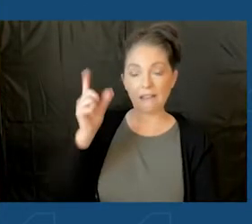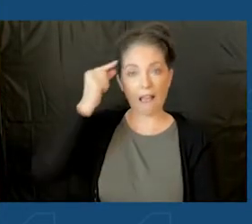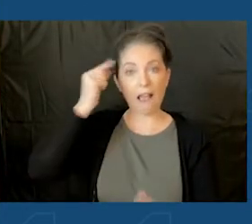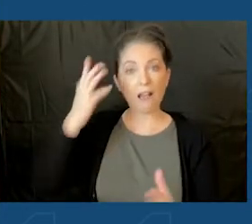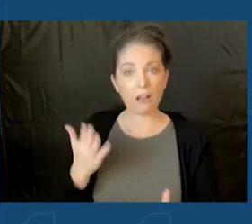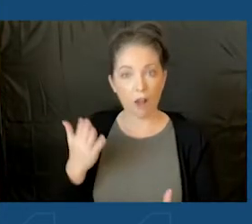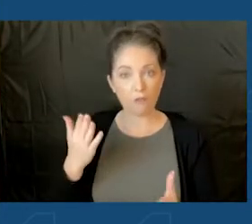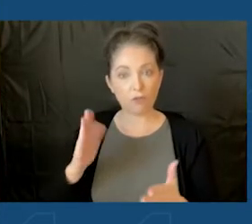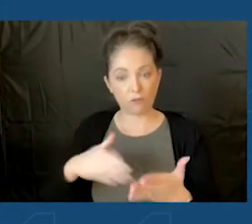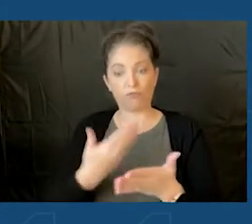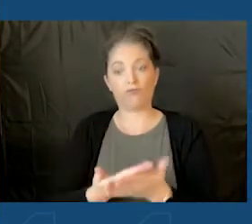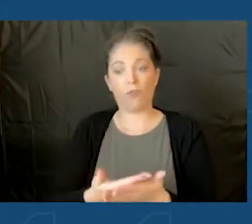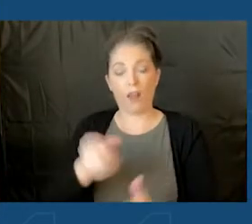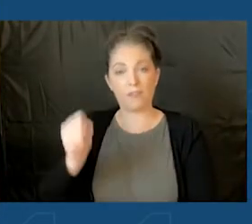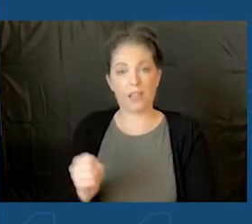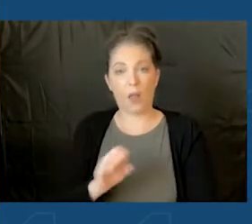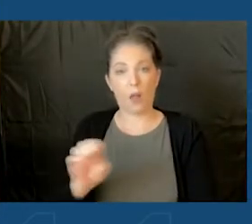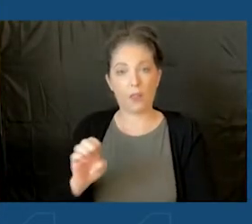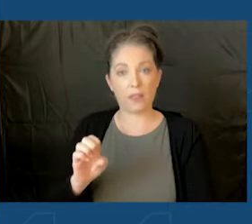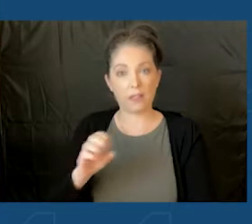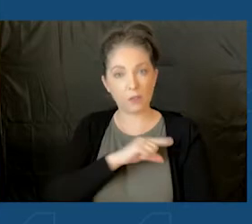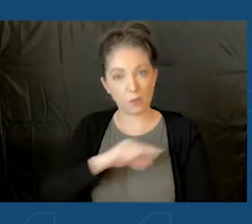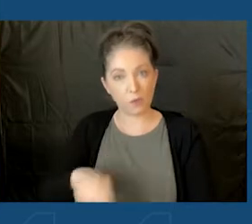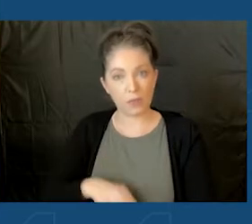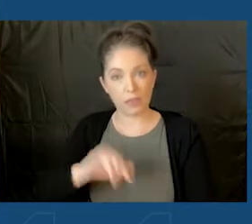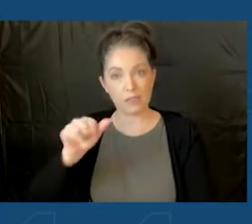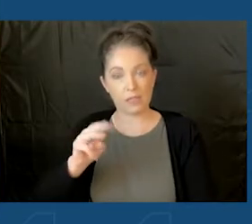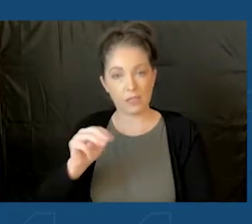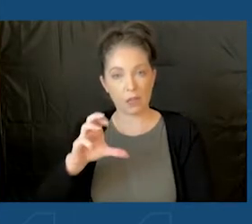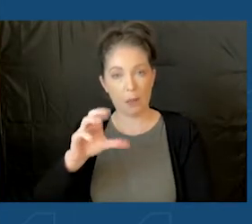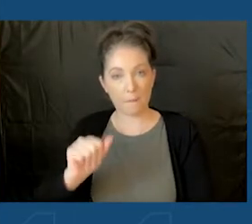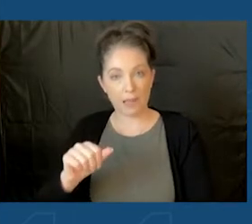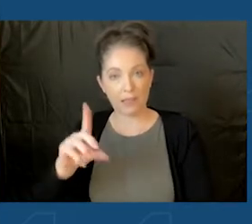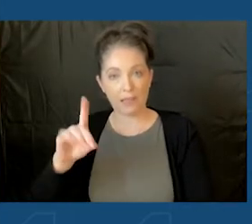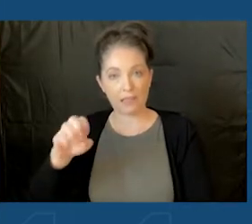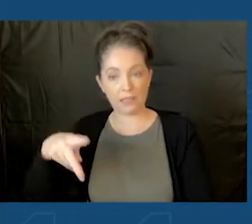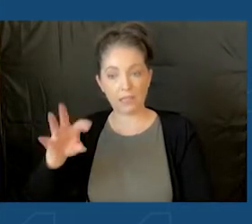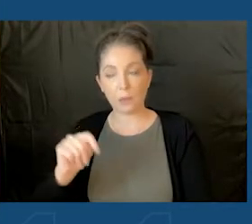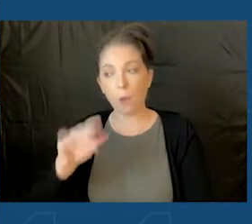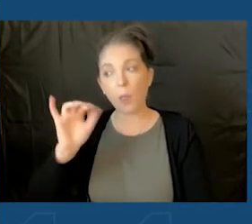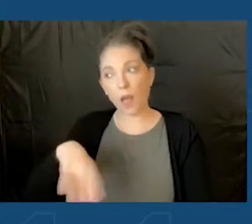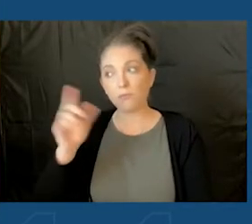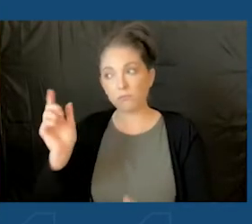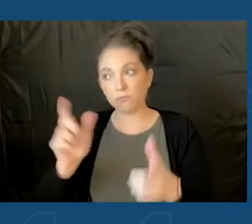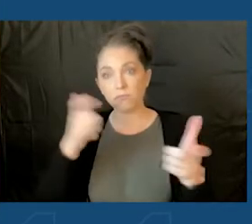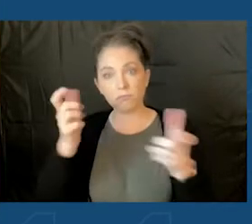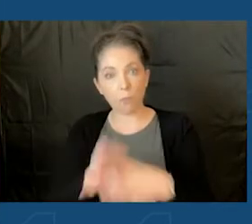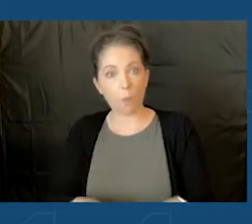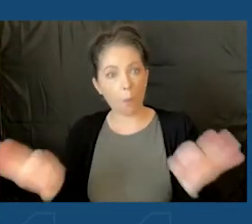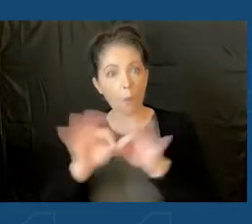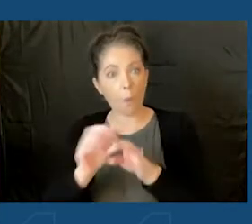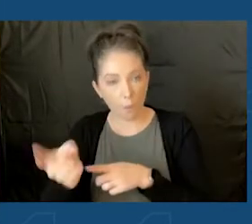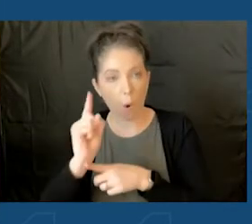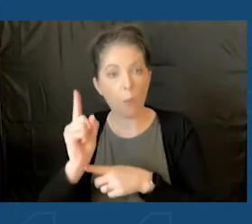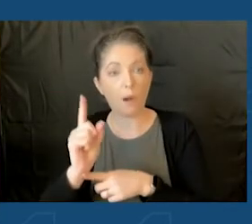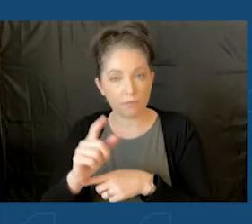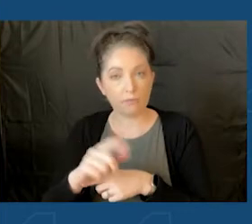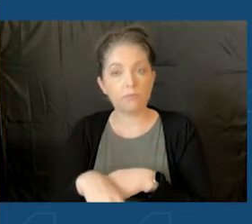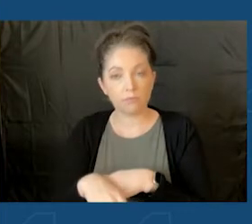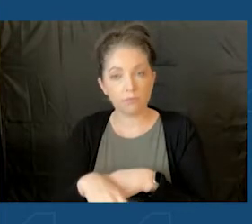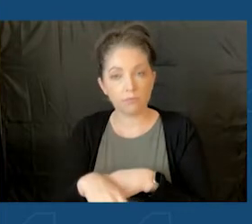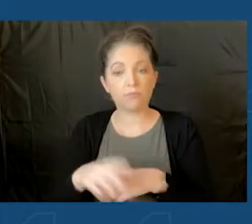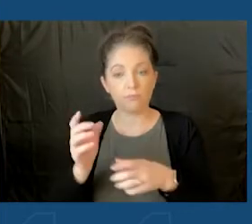Southeast Queens to Jamaica Depot. This is a big moment for this local, a big moment for this depot, a big moment for this